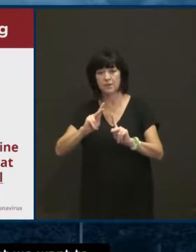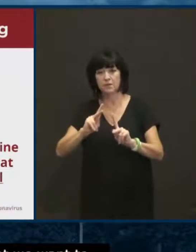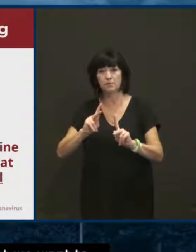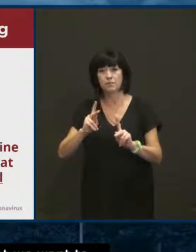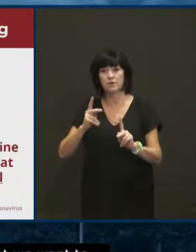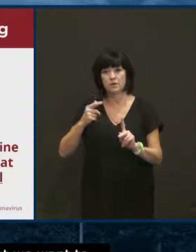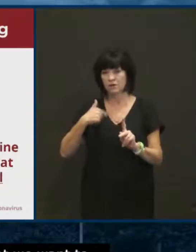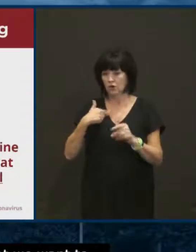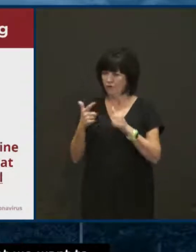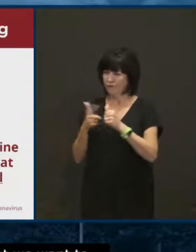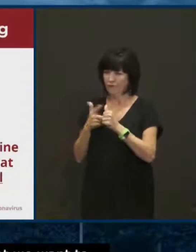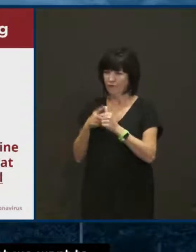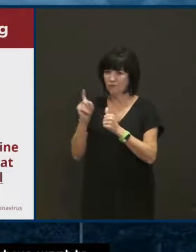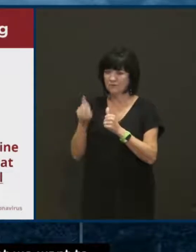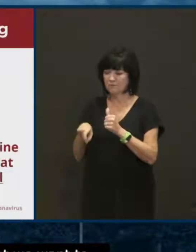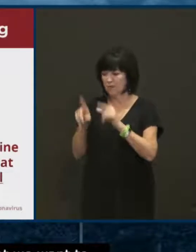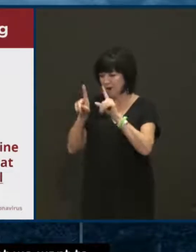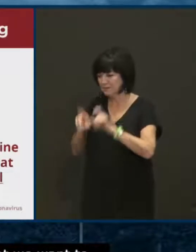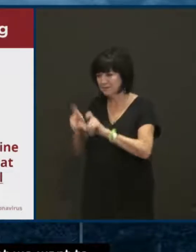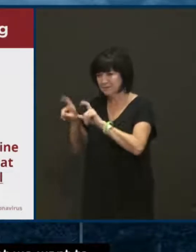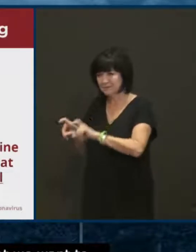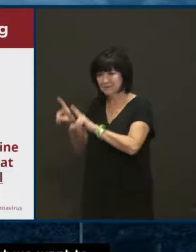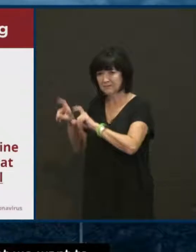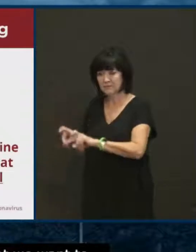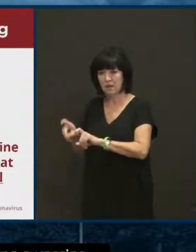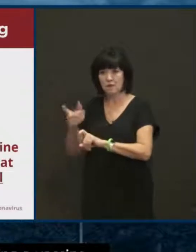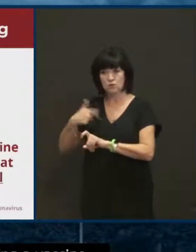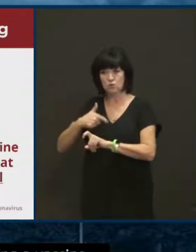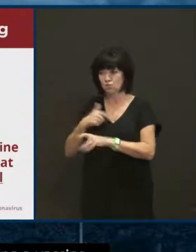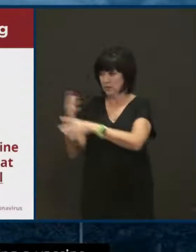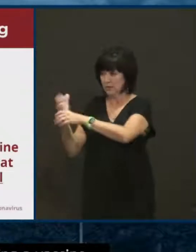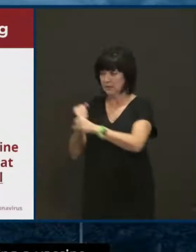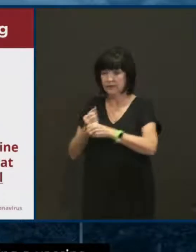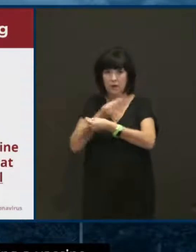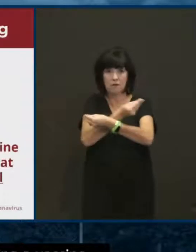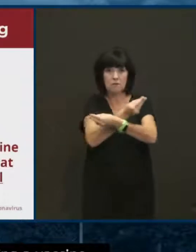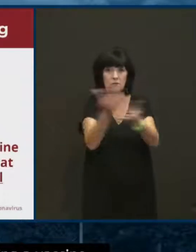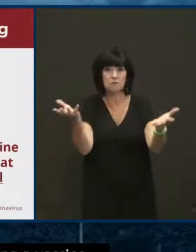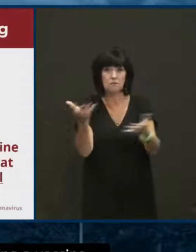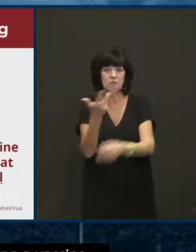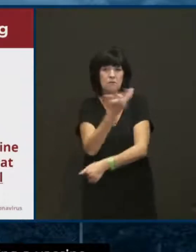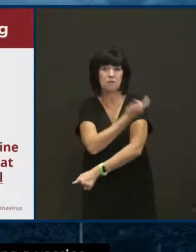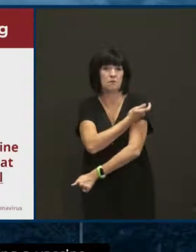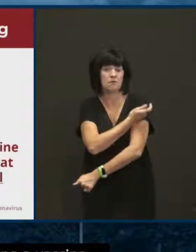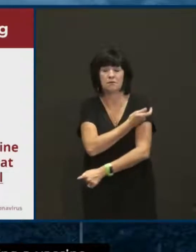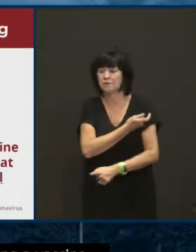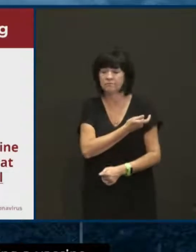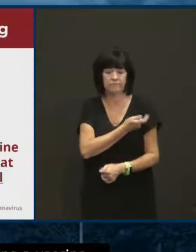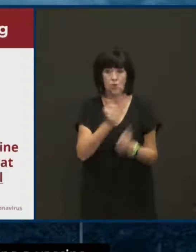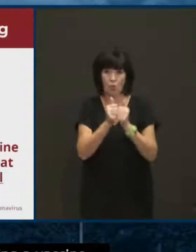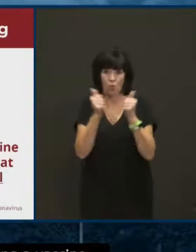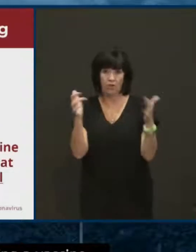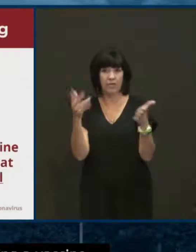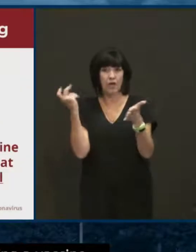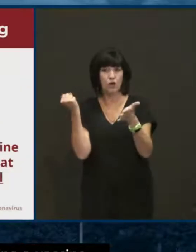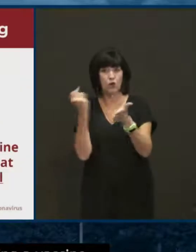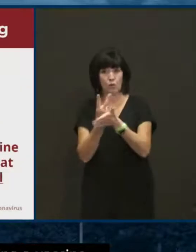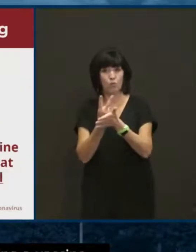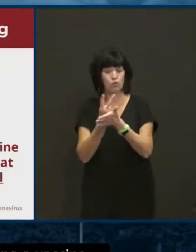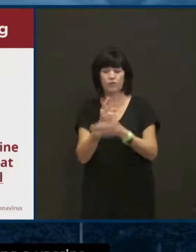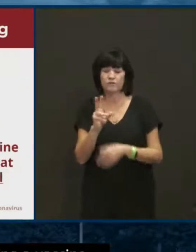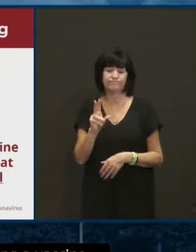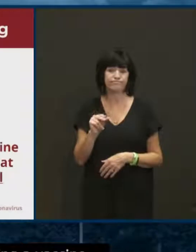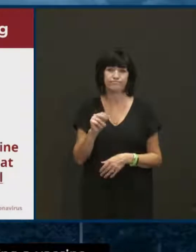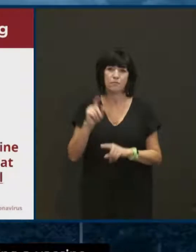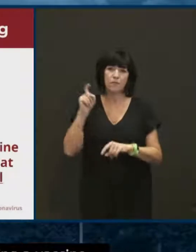to be safe and that has not gone through the appropriate FDA approval process. And with that, I'm going to hand it